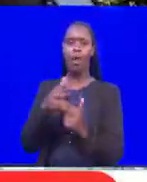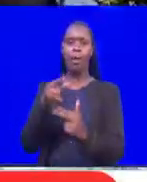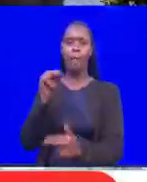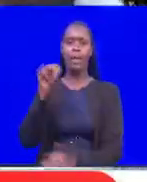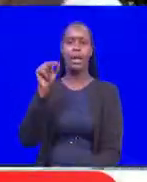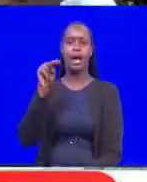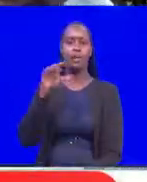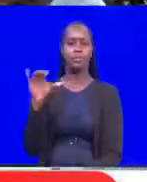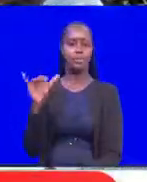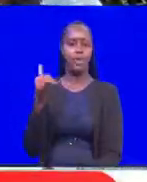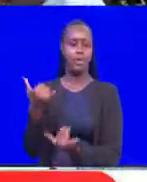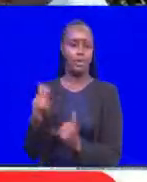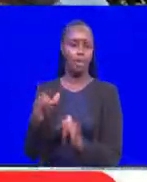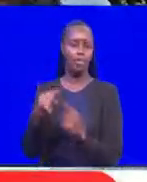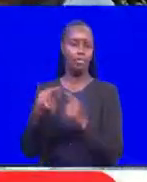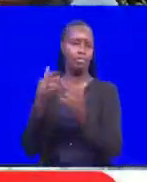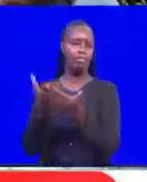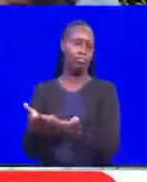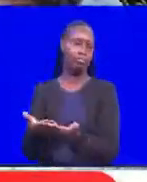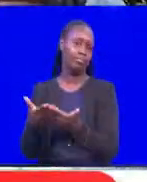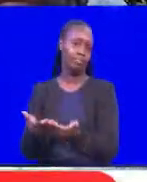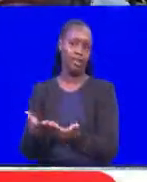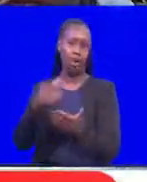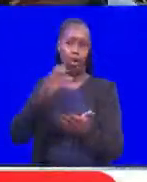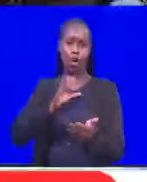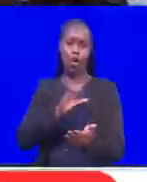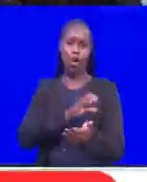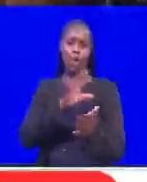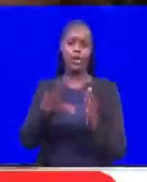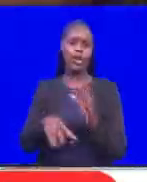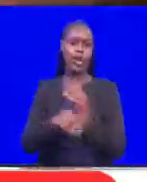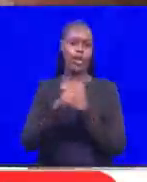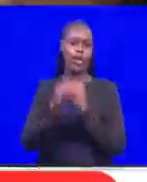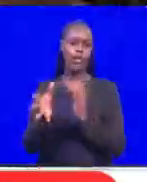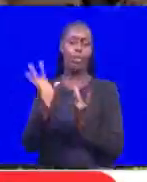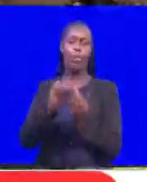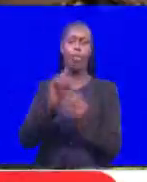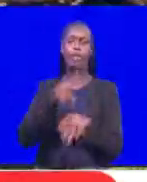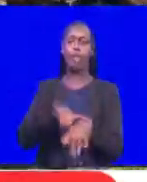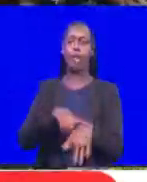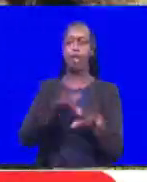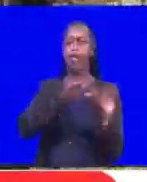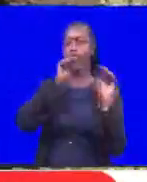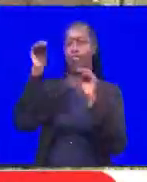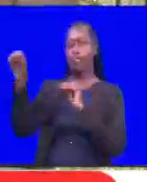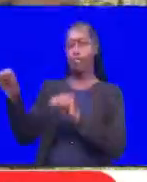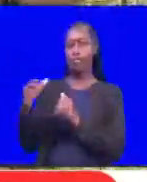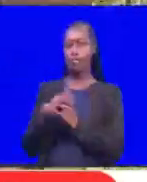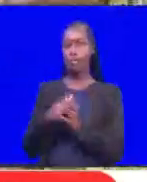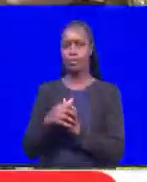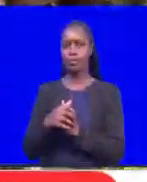is trying to beg the Deputy County Commissioner Abdi Shakur Nasri to give her more time to vacate.